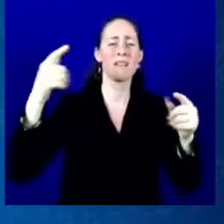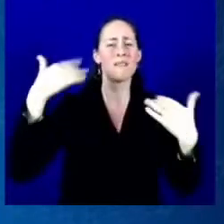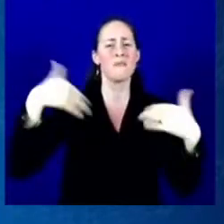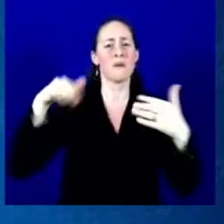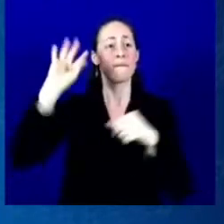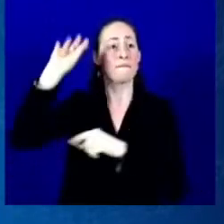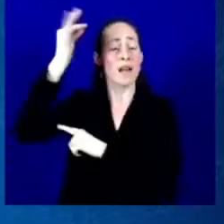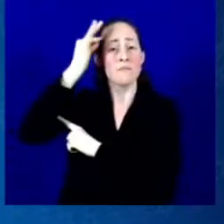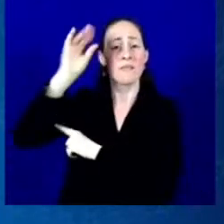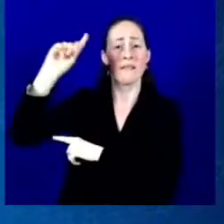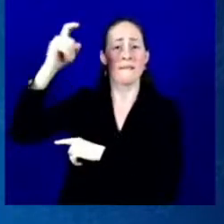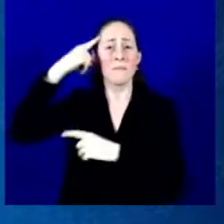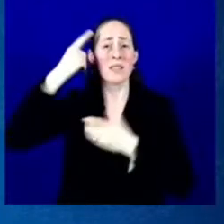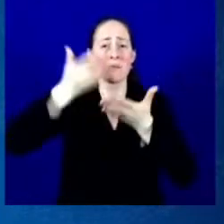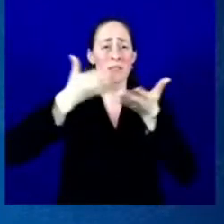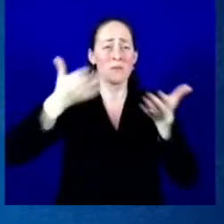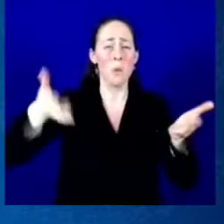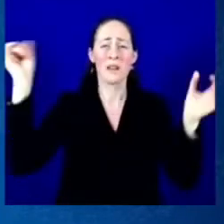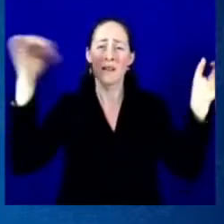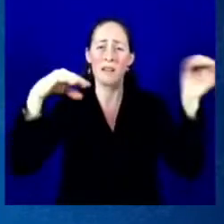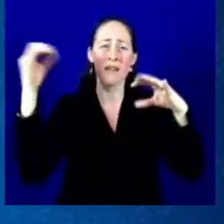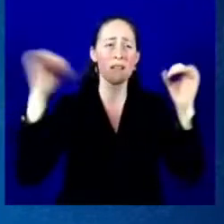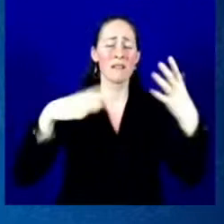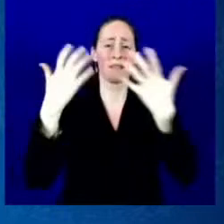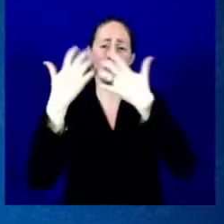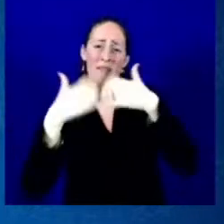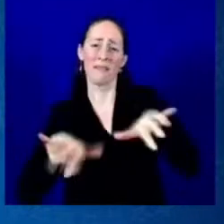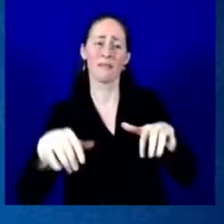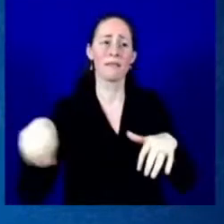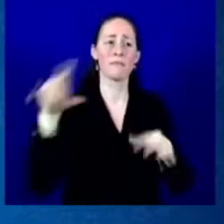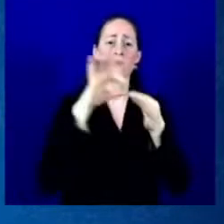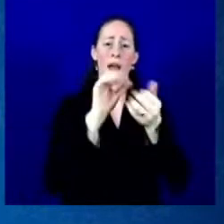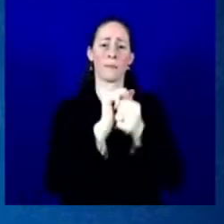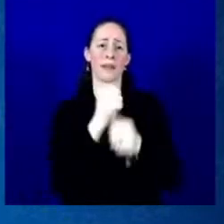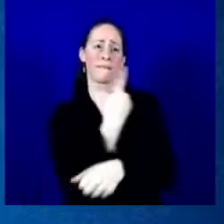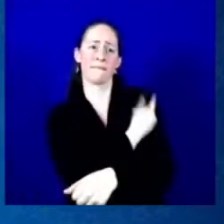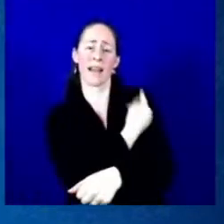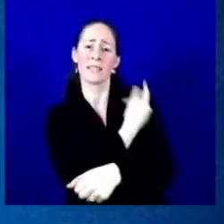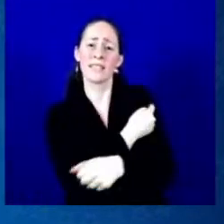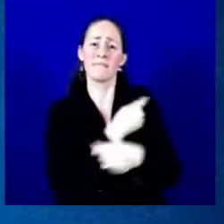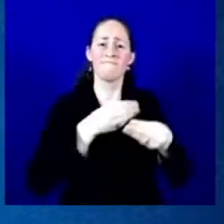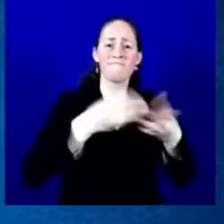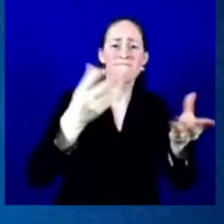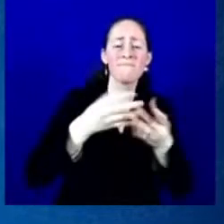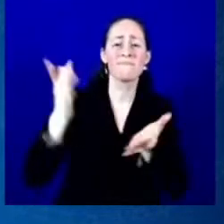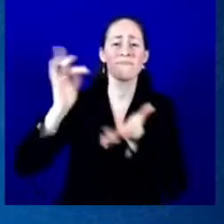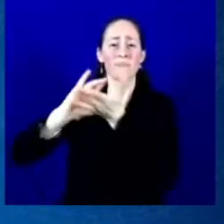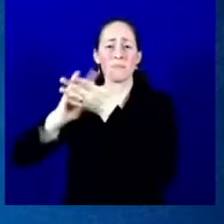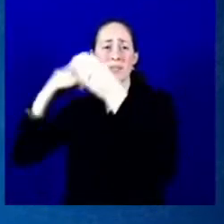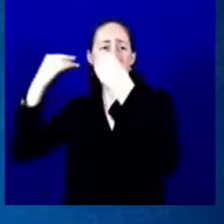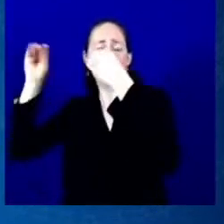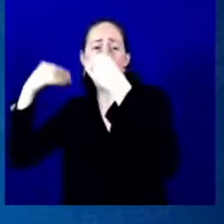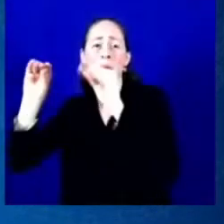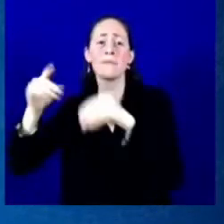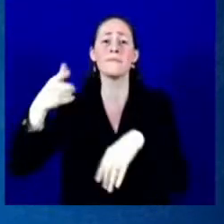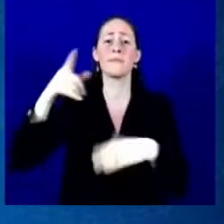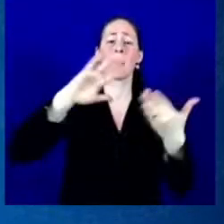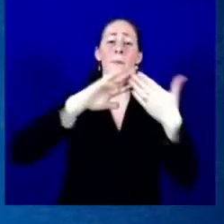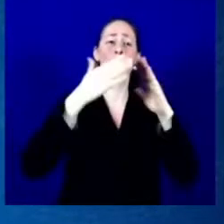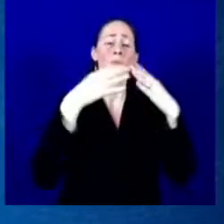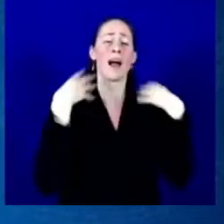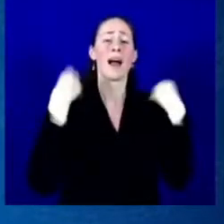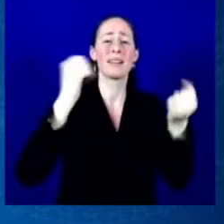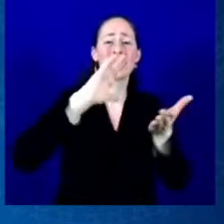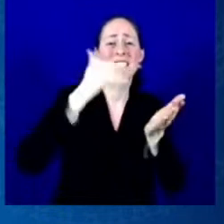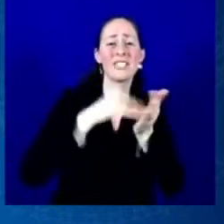We've gotten vaccines to nearly 40,000 pharmacies and over 700 community health centers where the poorest